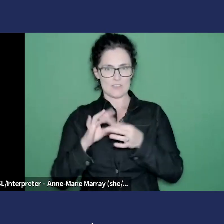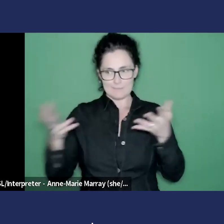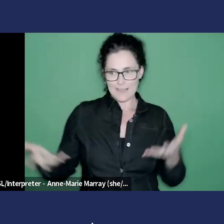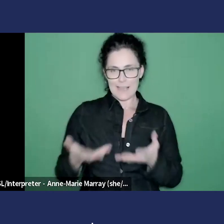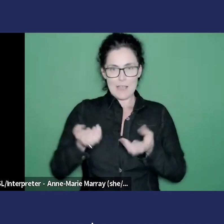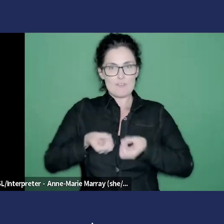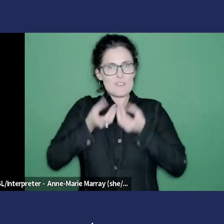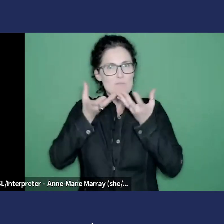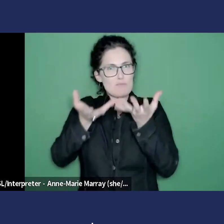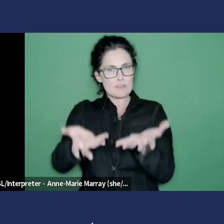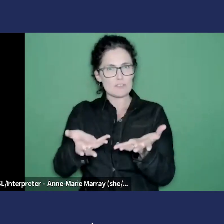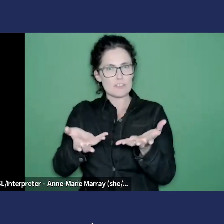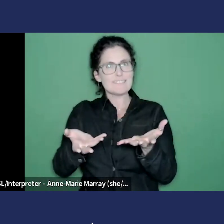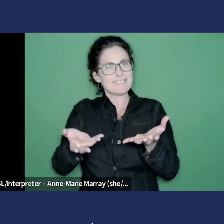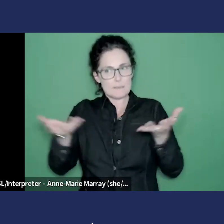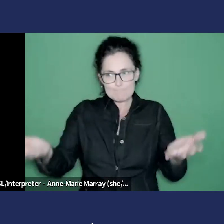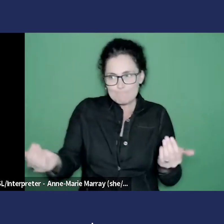expression, encourage